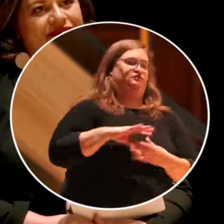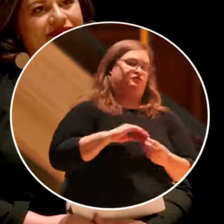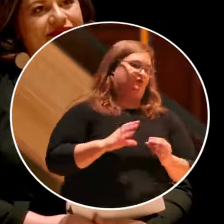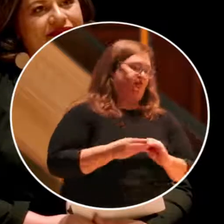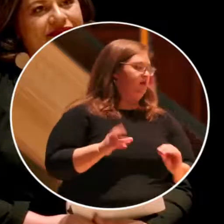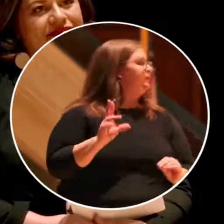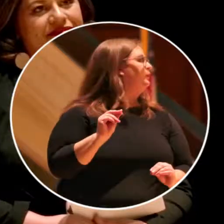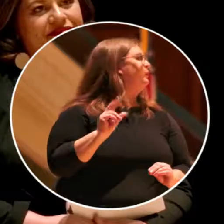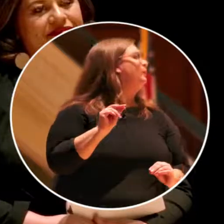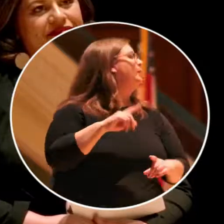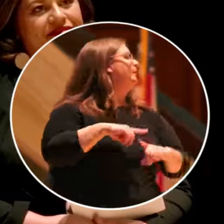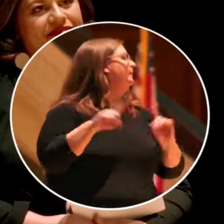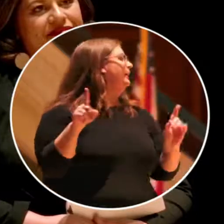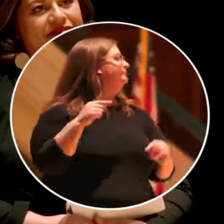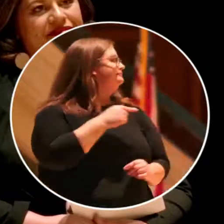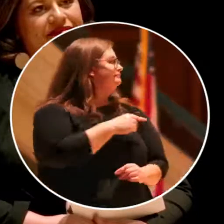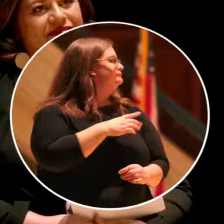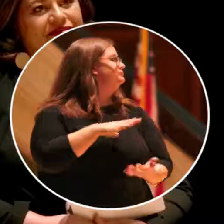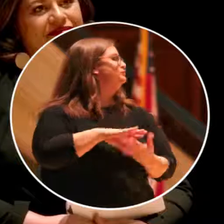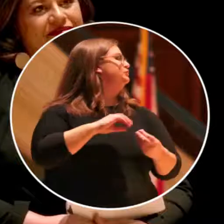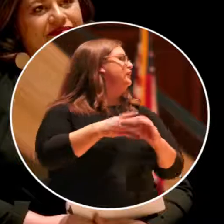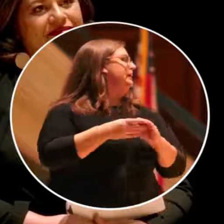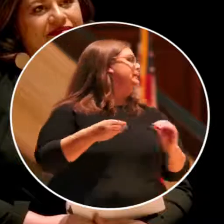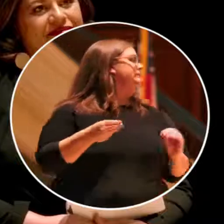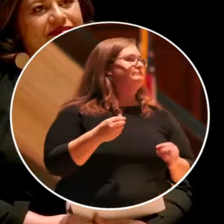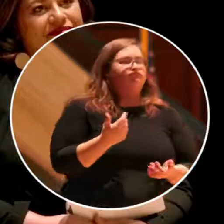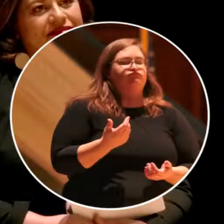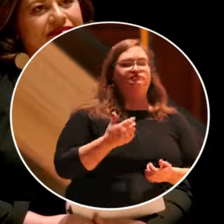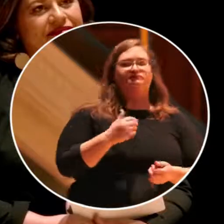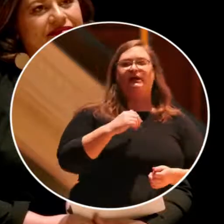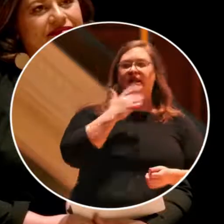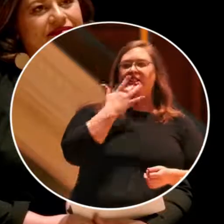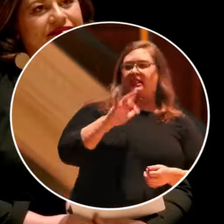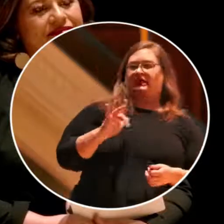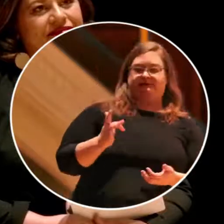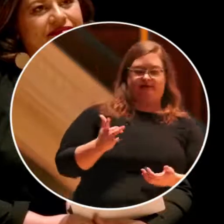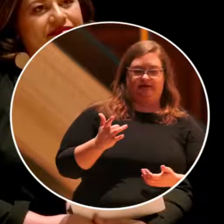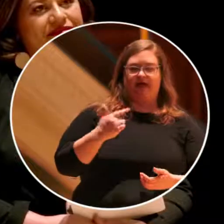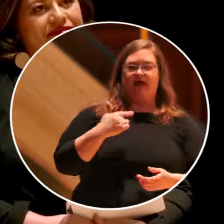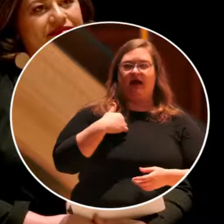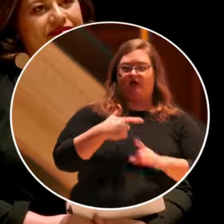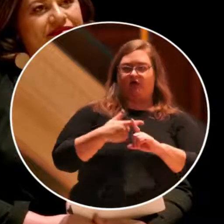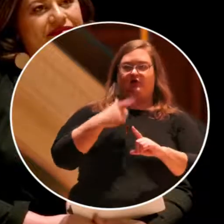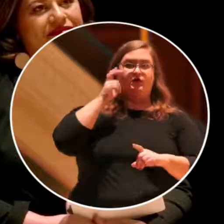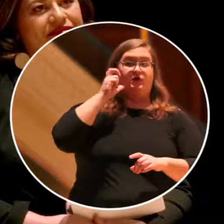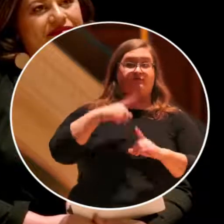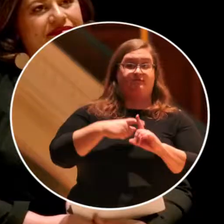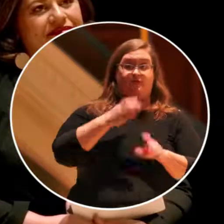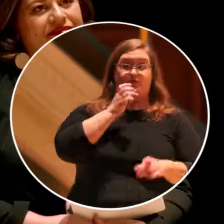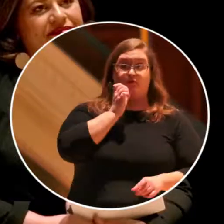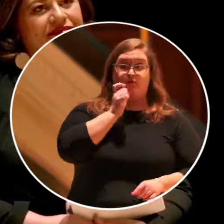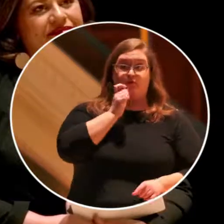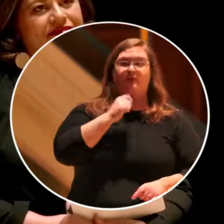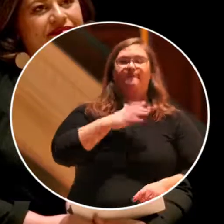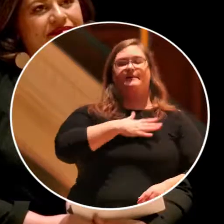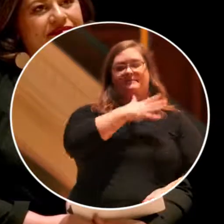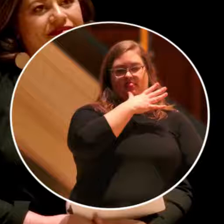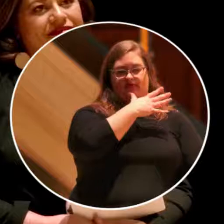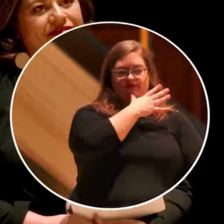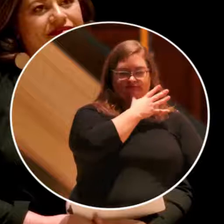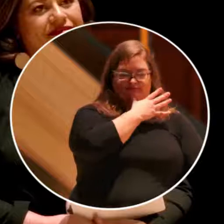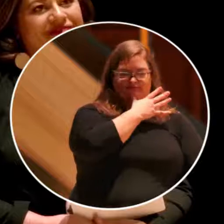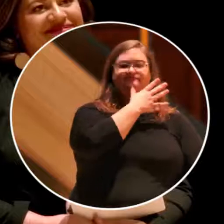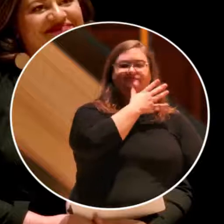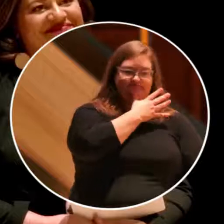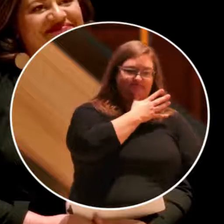was one I was lucky enough to hear from my mother, who is now 83 years old. Listen to